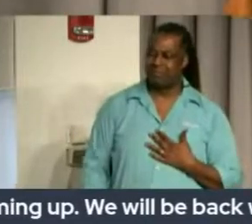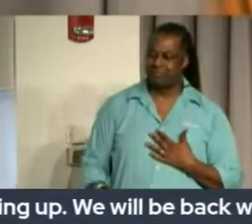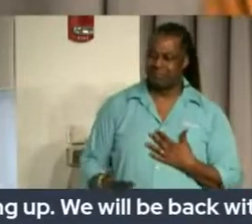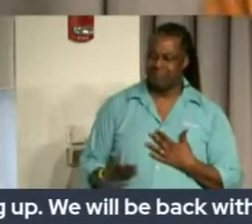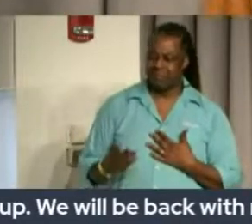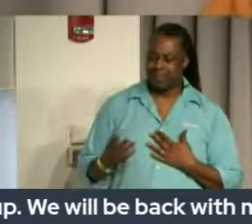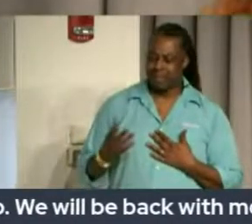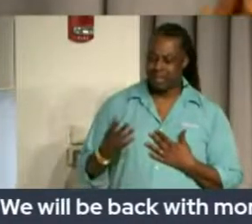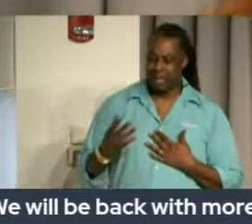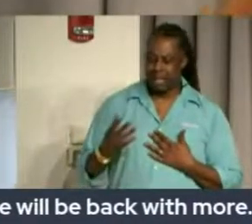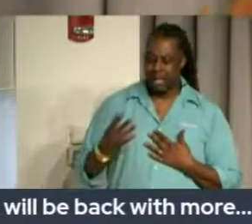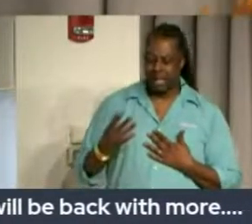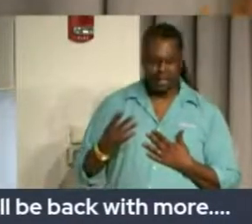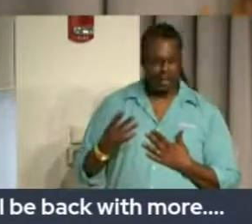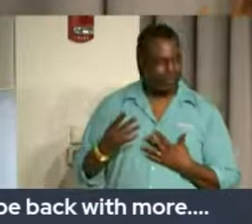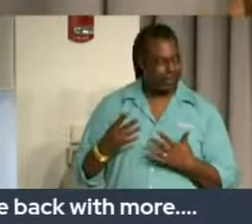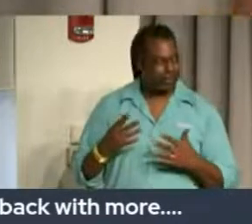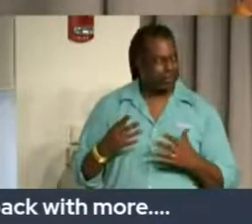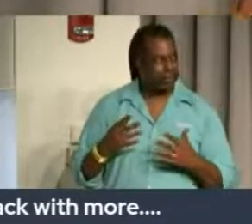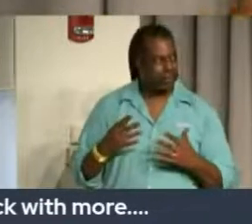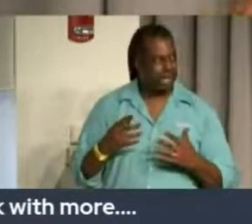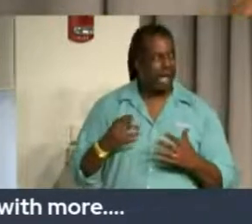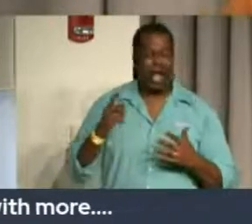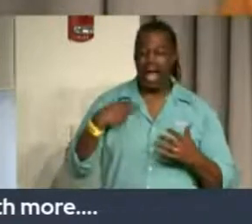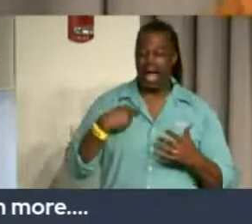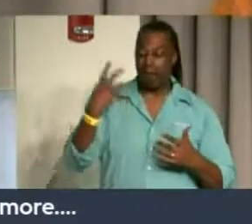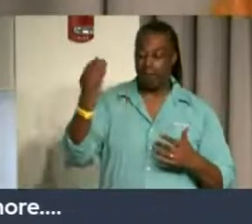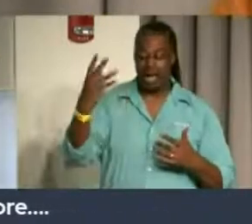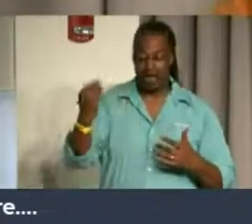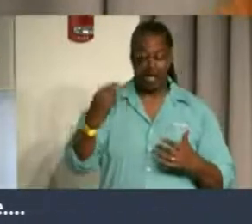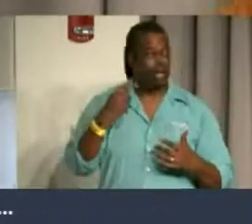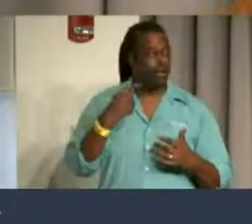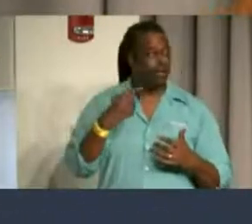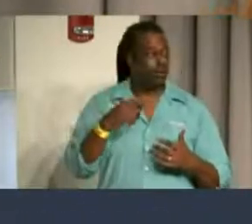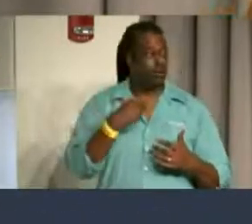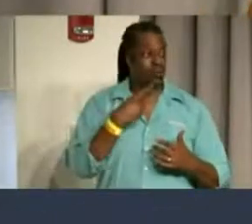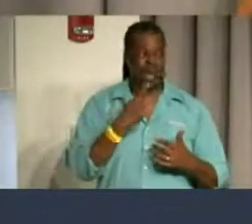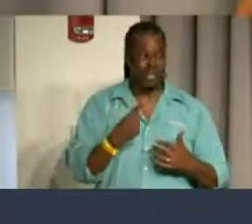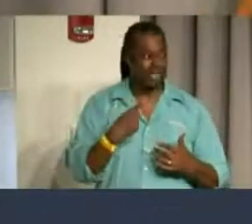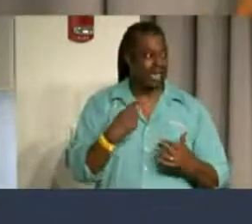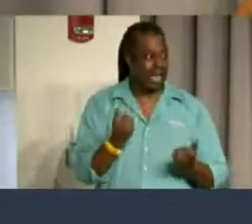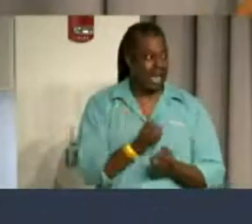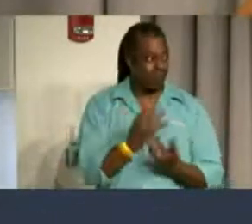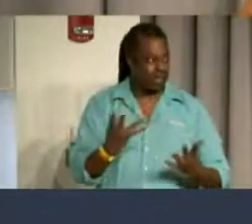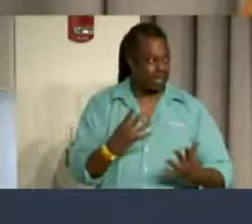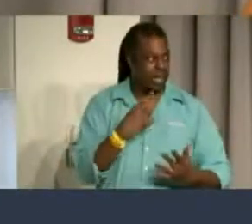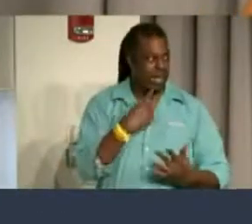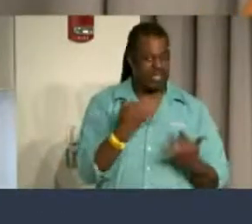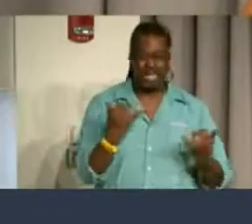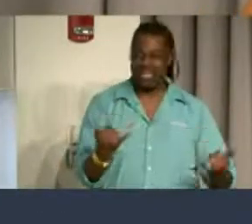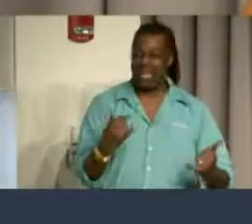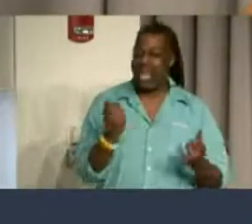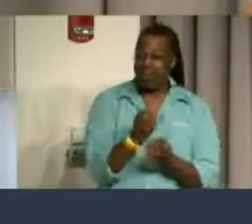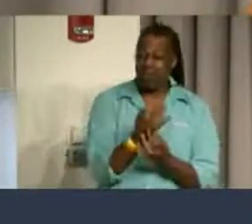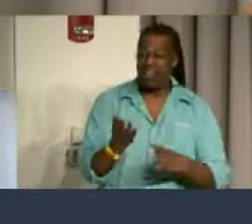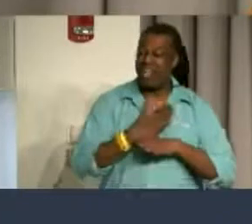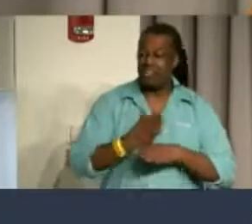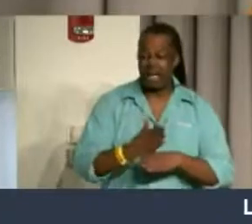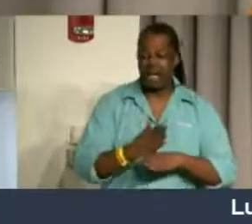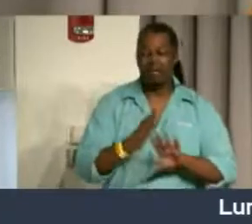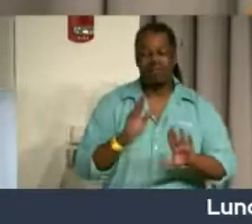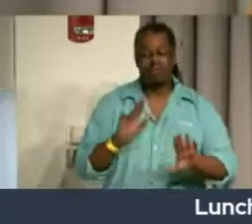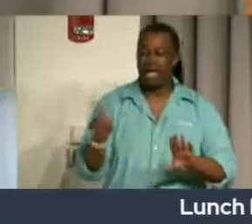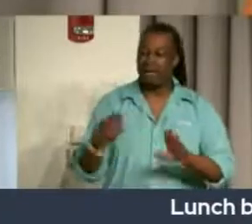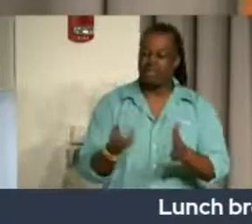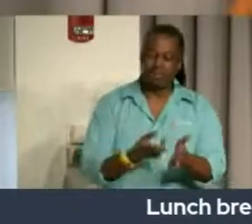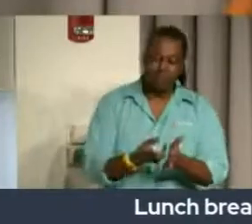I said when I went outside and I said, everything I say up here in this chair today, I'm just say the truth.